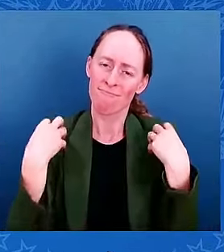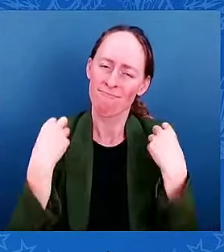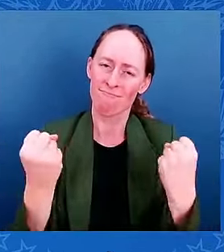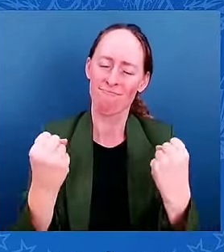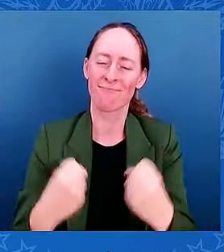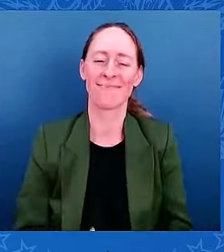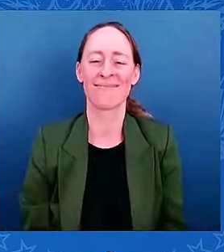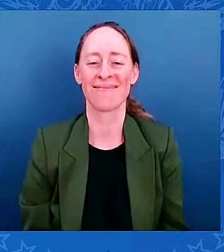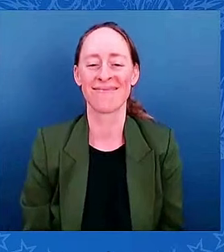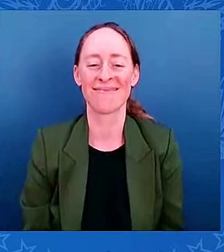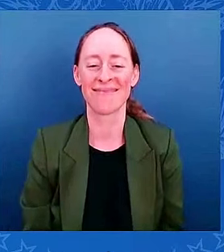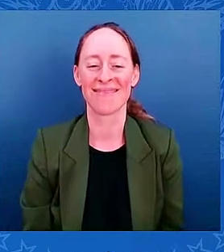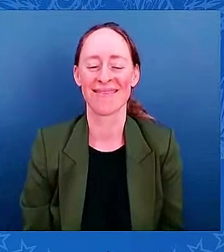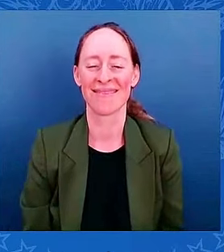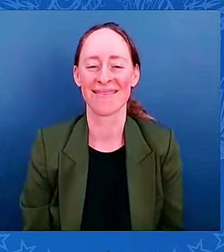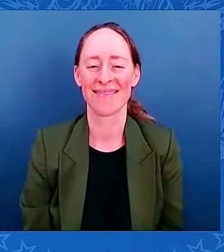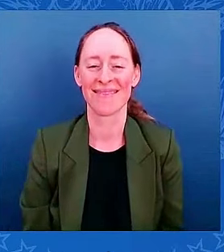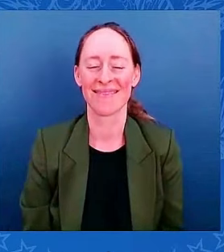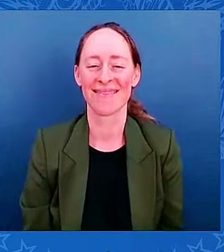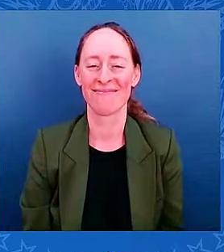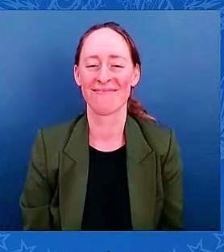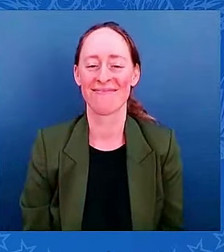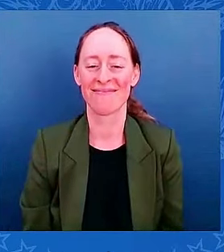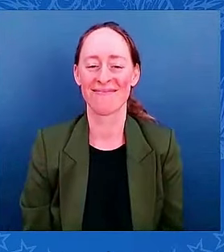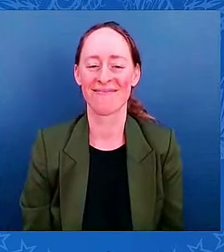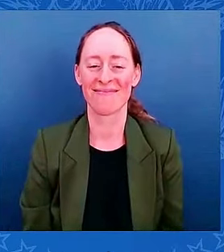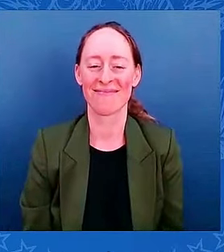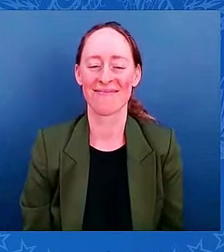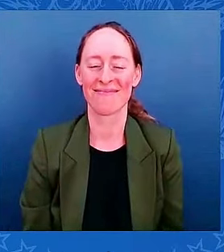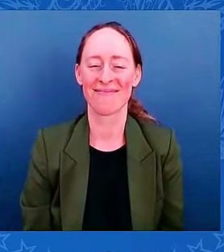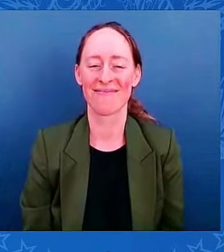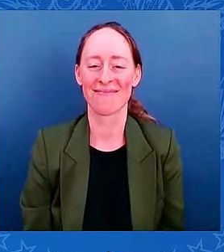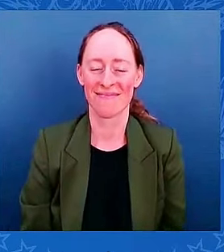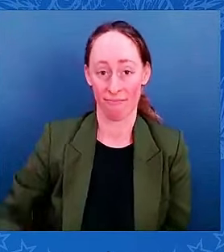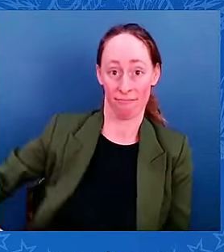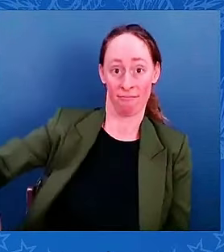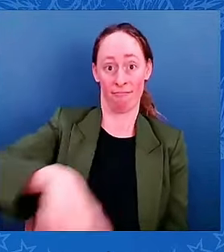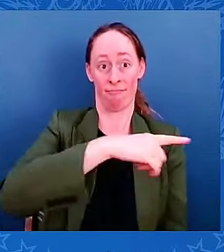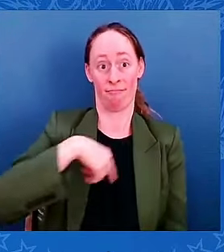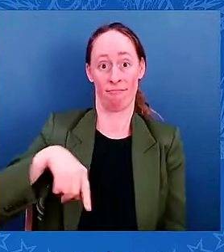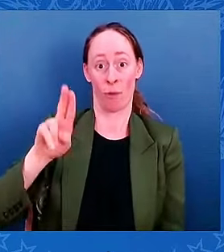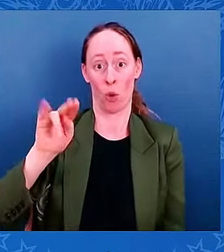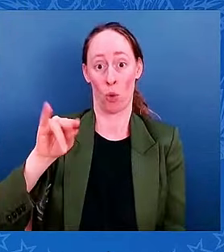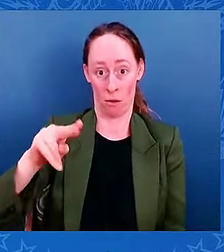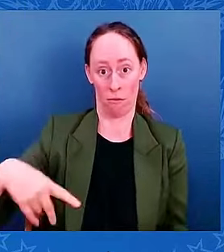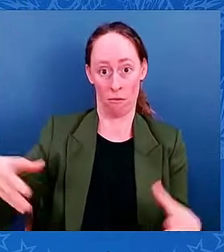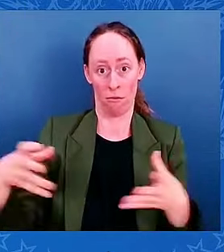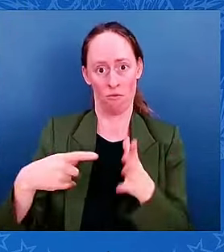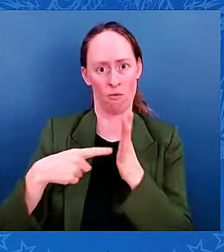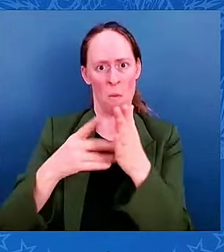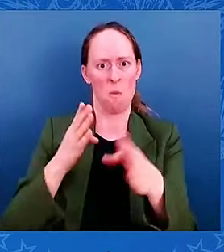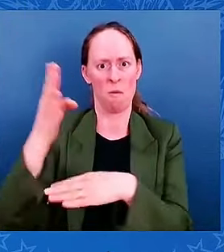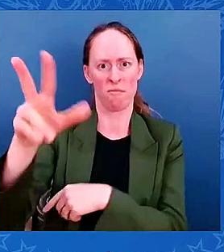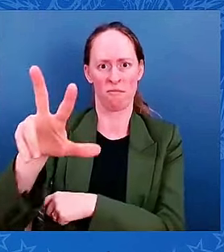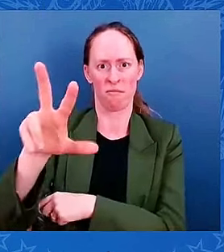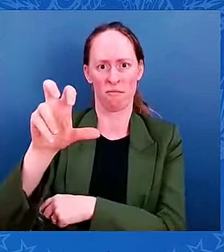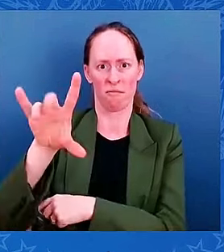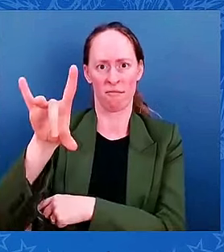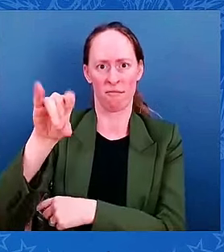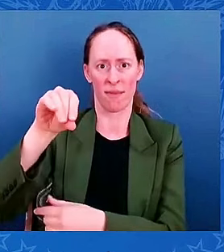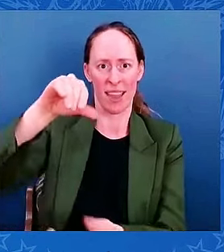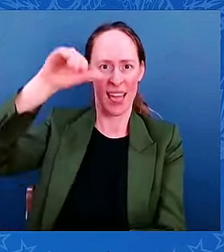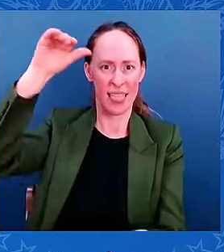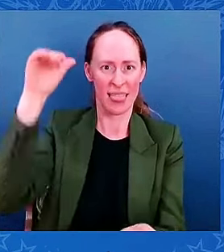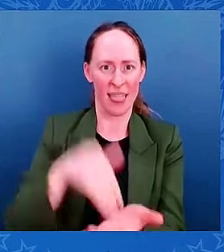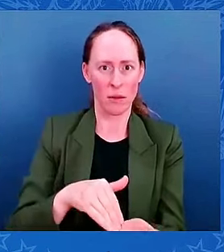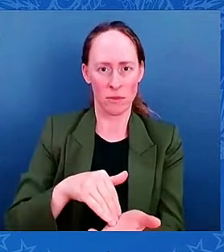The United Association represents more than 380,000 men and women, just like me, in North America who build this